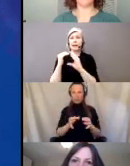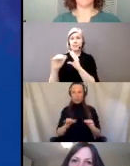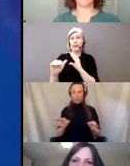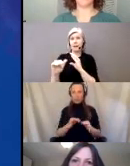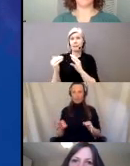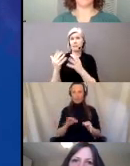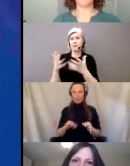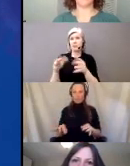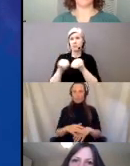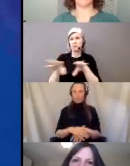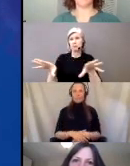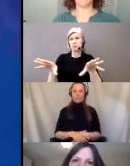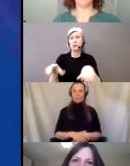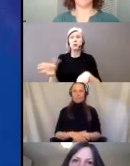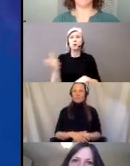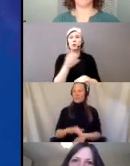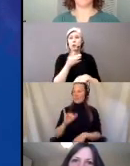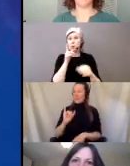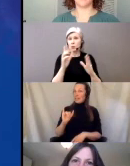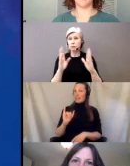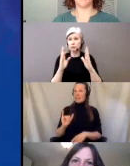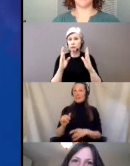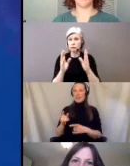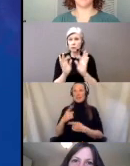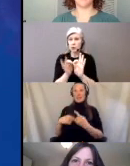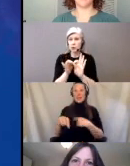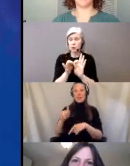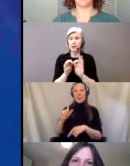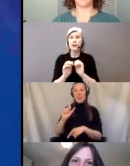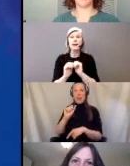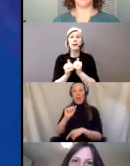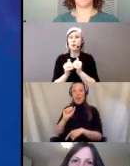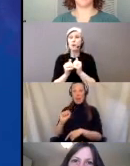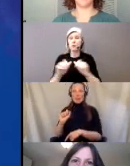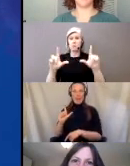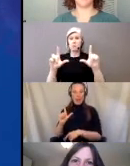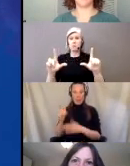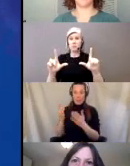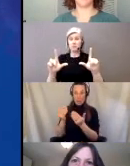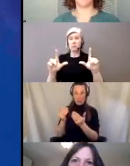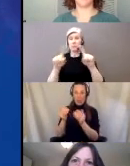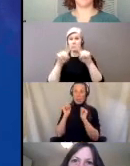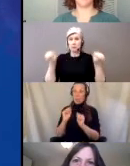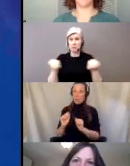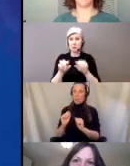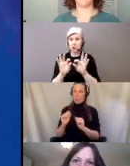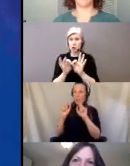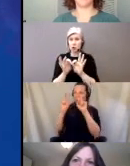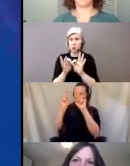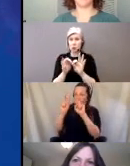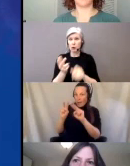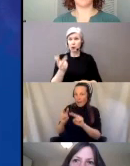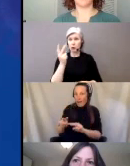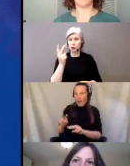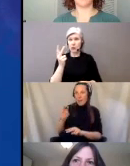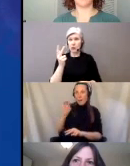require American Sign Language, you can pin the interpreters by selecting the three dots in the upper right corner